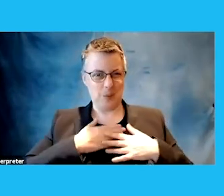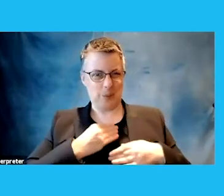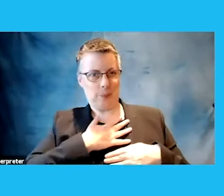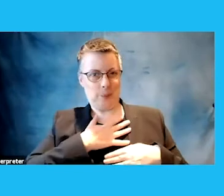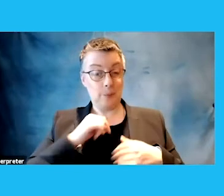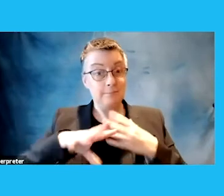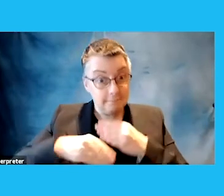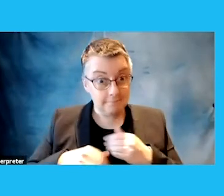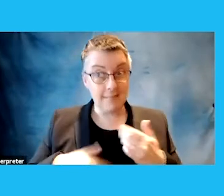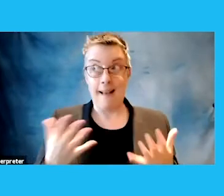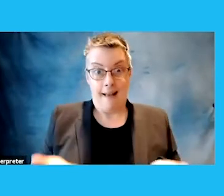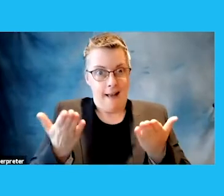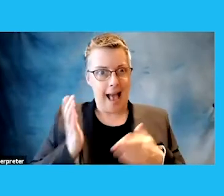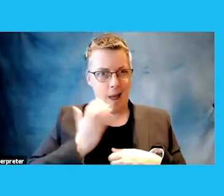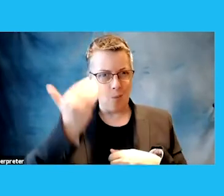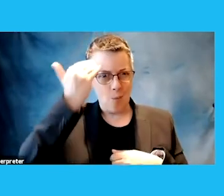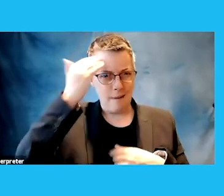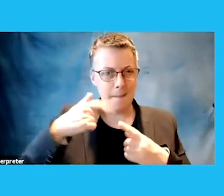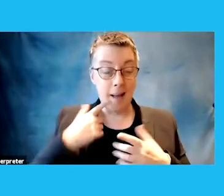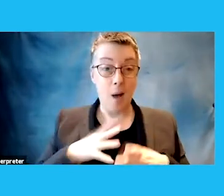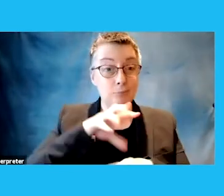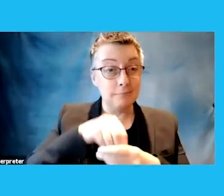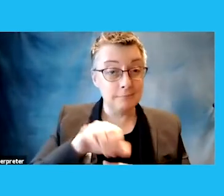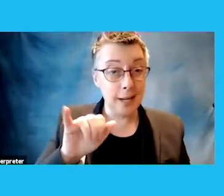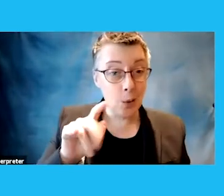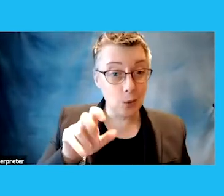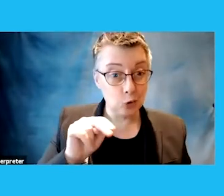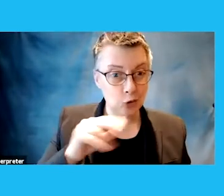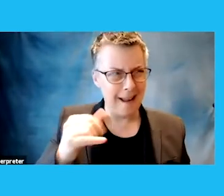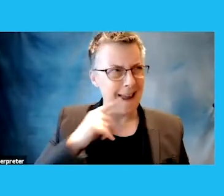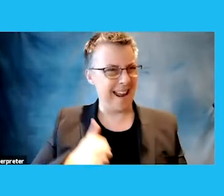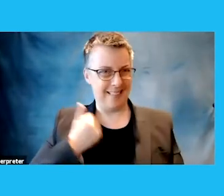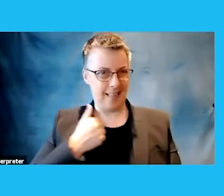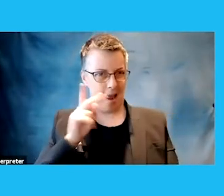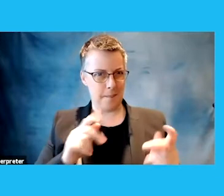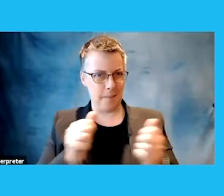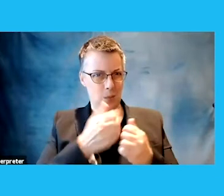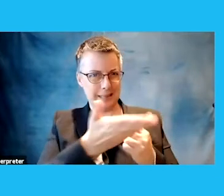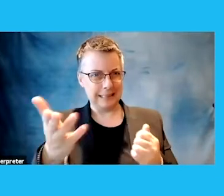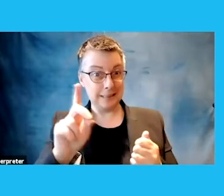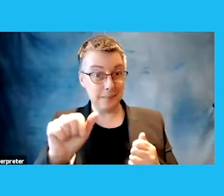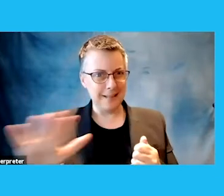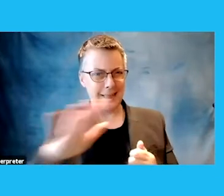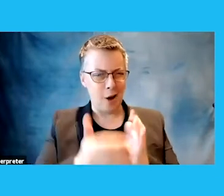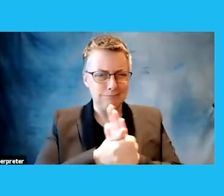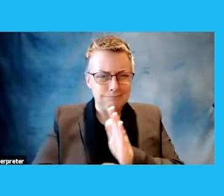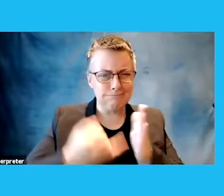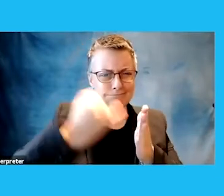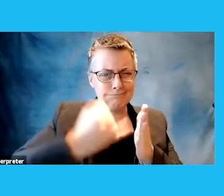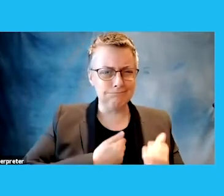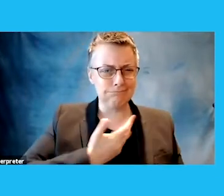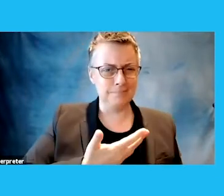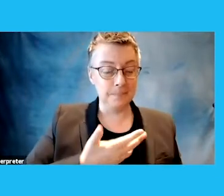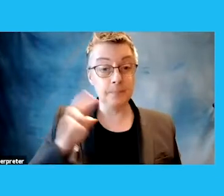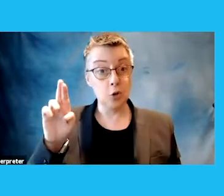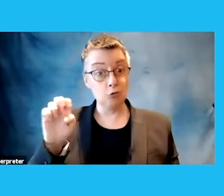inclusion and appreciation of the lives and artistic expressions of people with disabilities. RealAbilities Boston